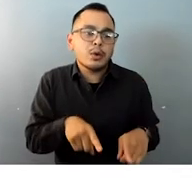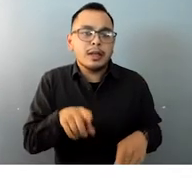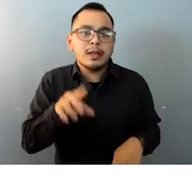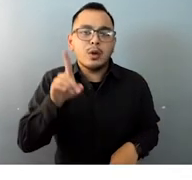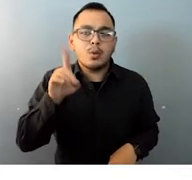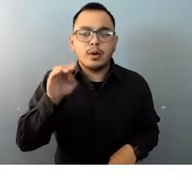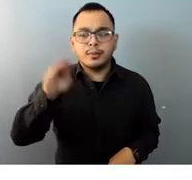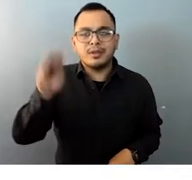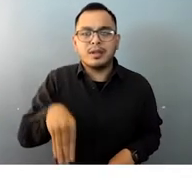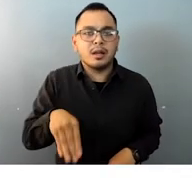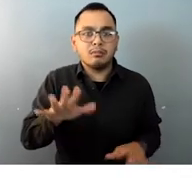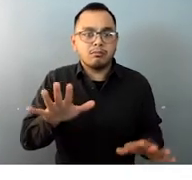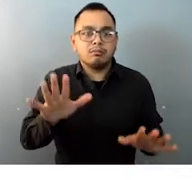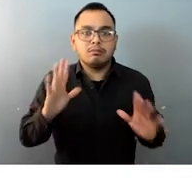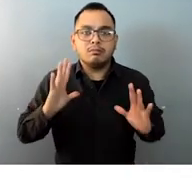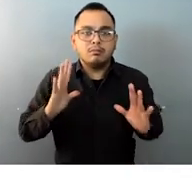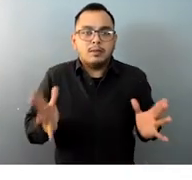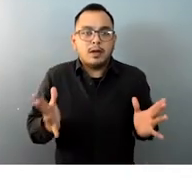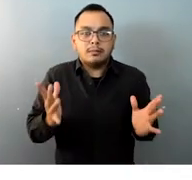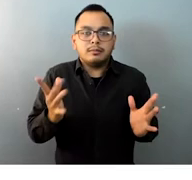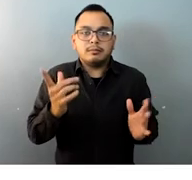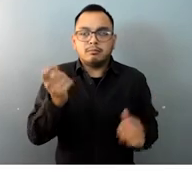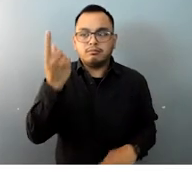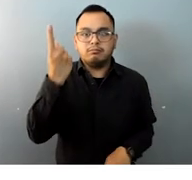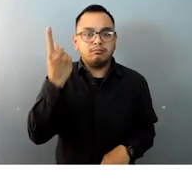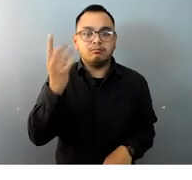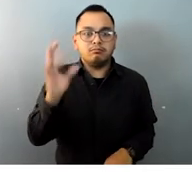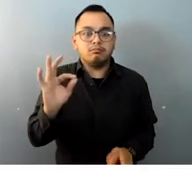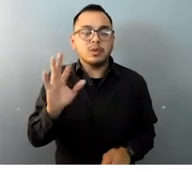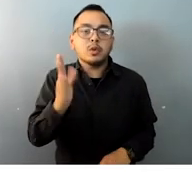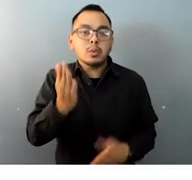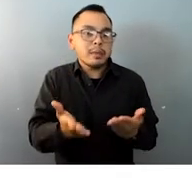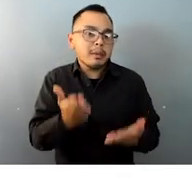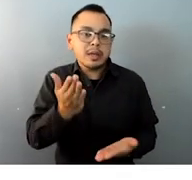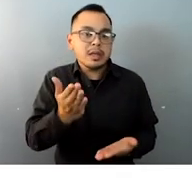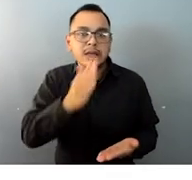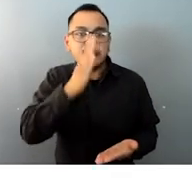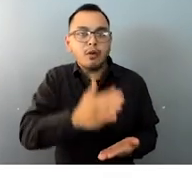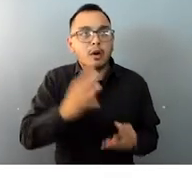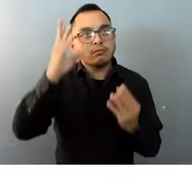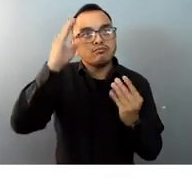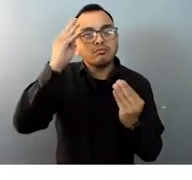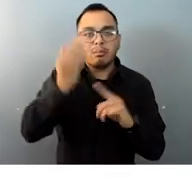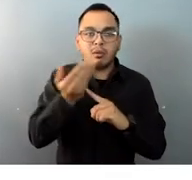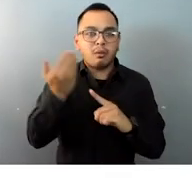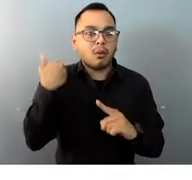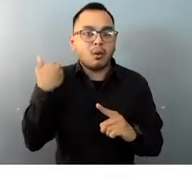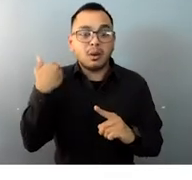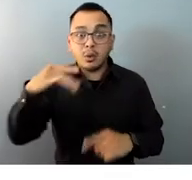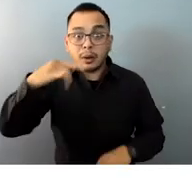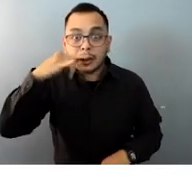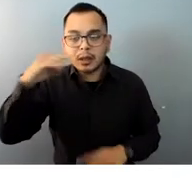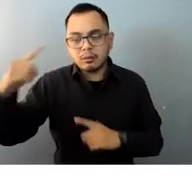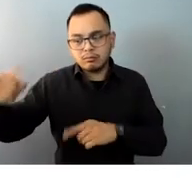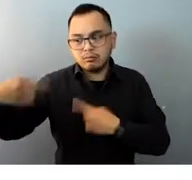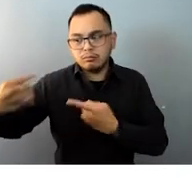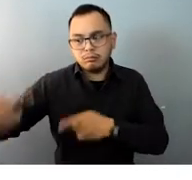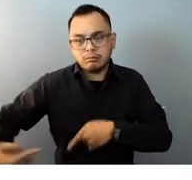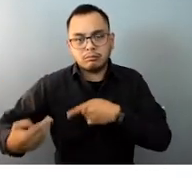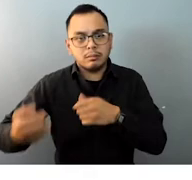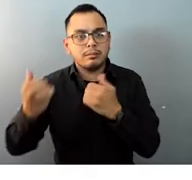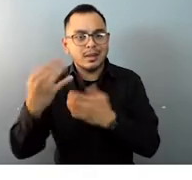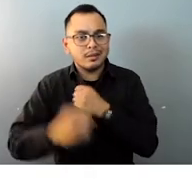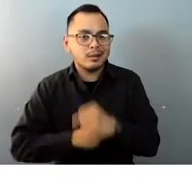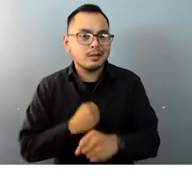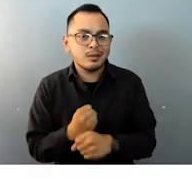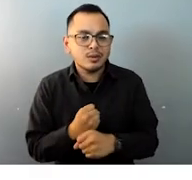have to agree. You don't even have to agree 100%. You don't understand. I get it. This is, you know, you probably didn't give a second thought to this, whereas your